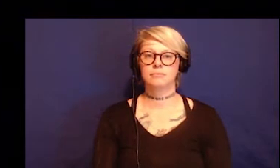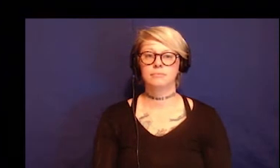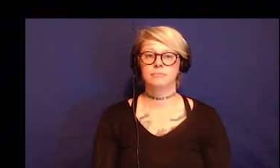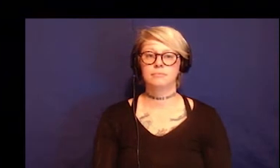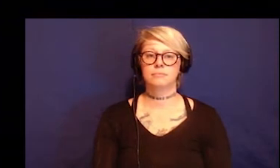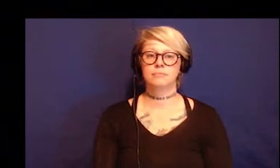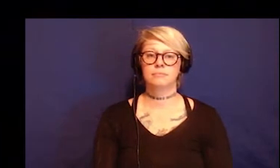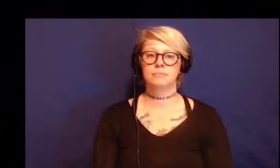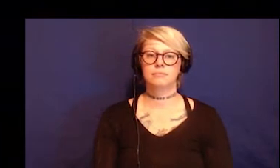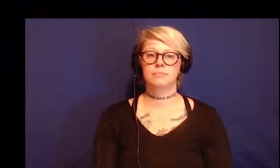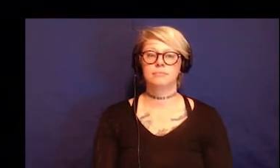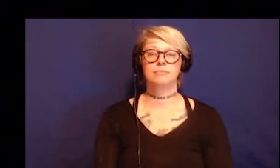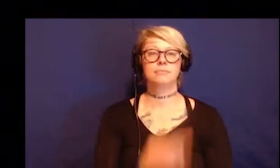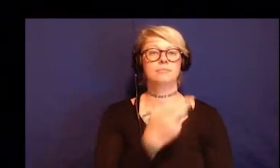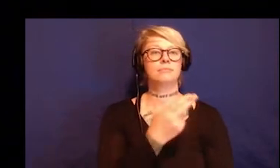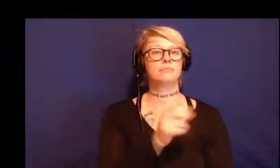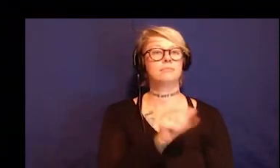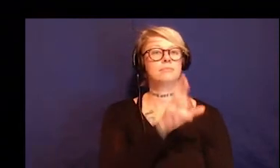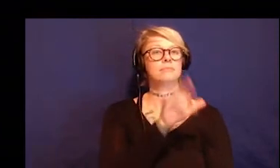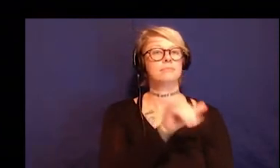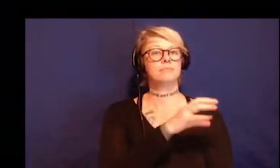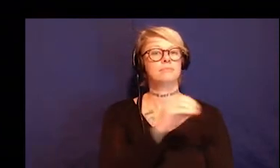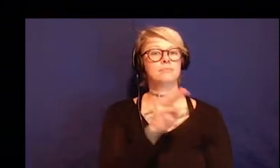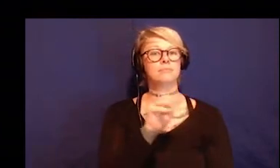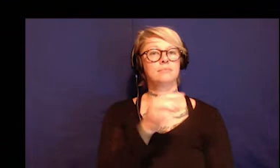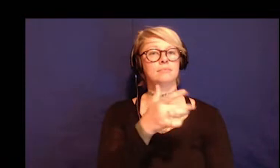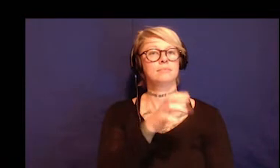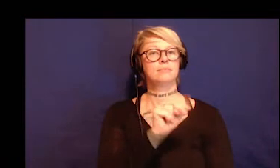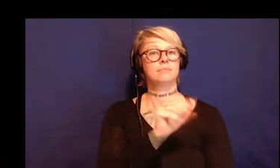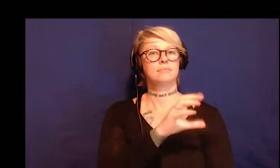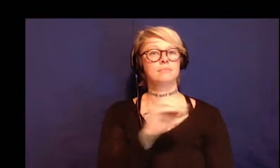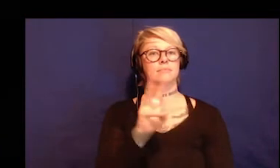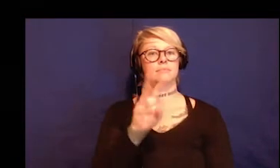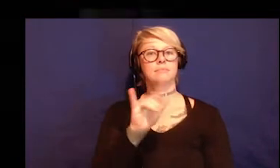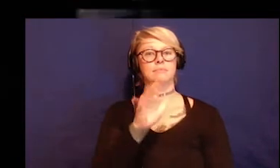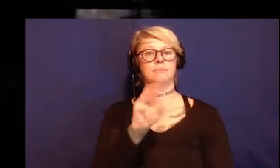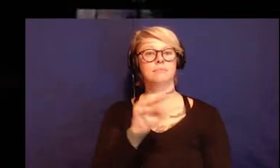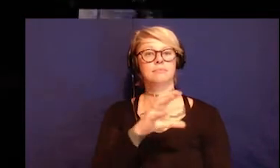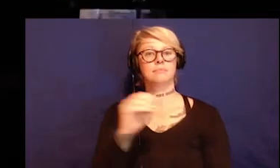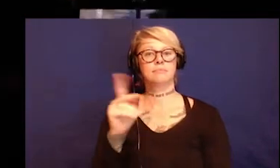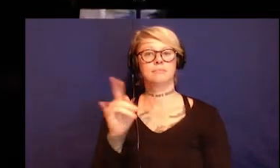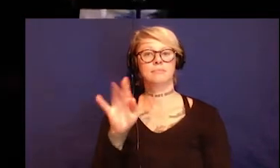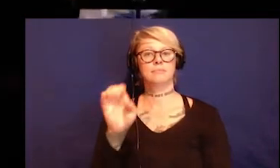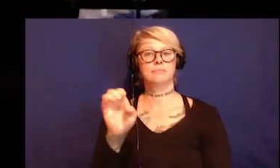Harry and Meghan and William and Kate by Brandon Adams.